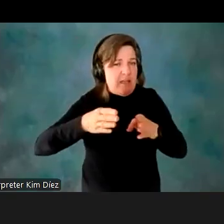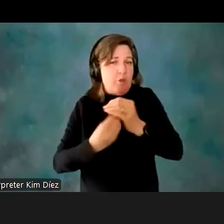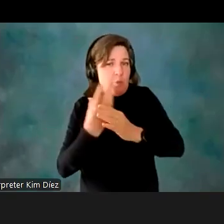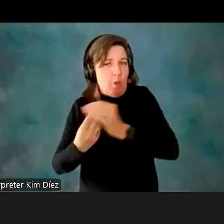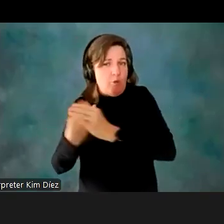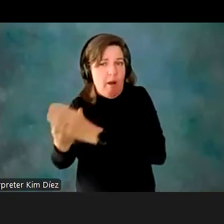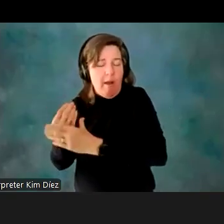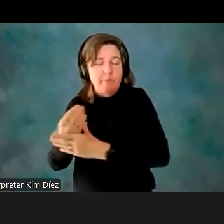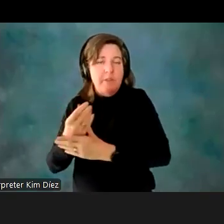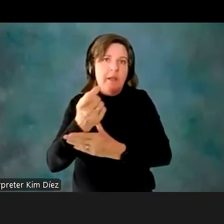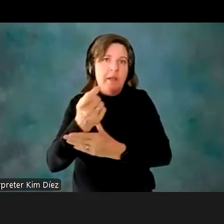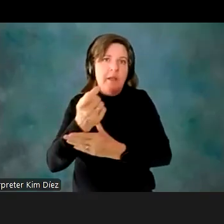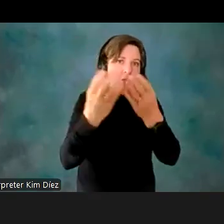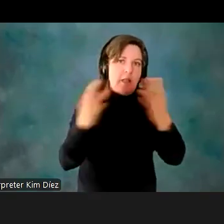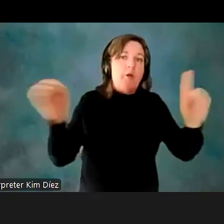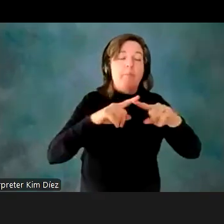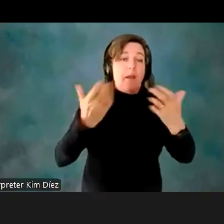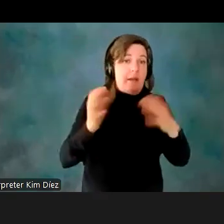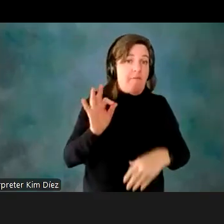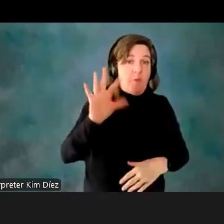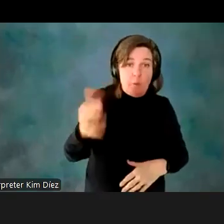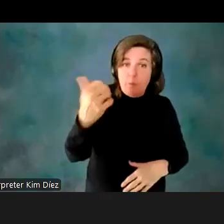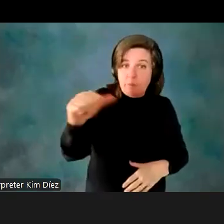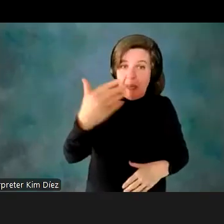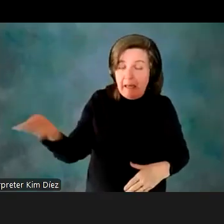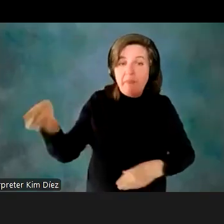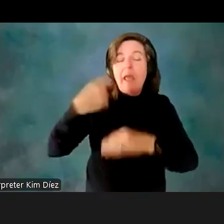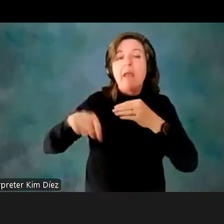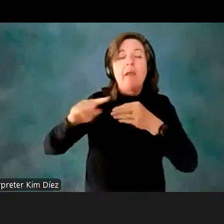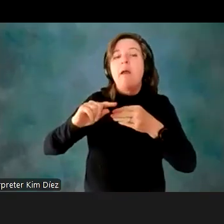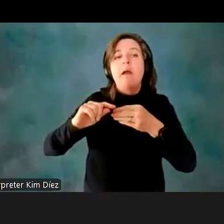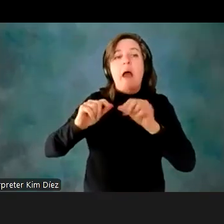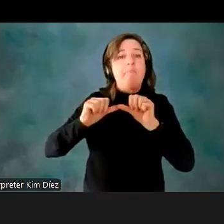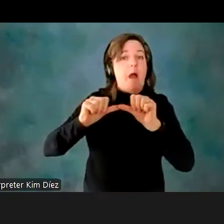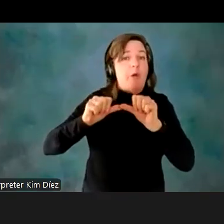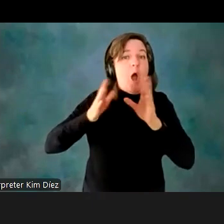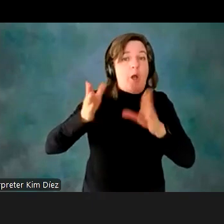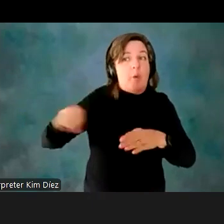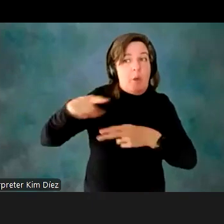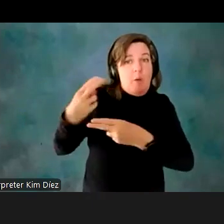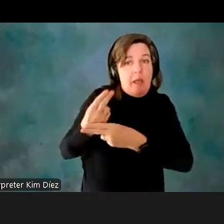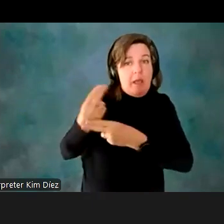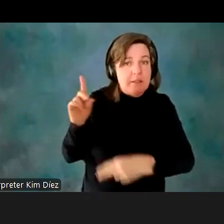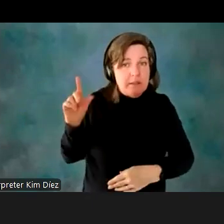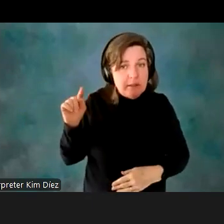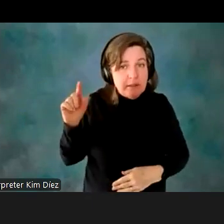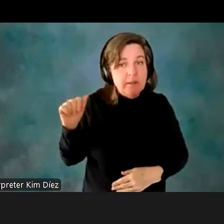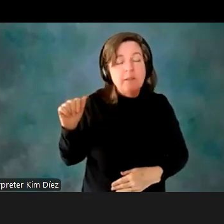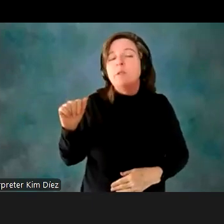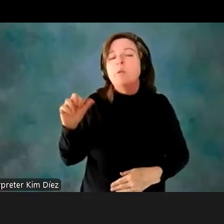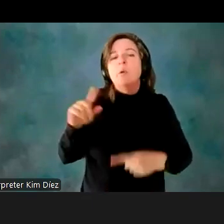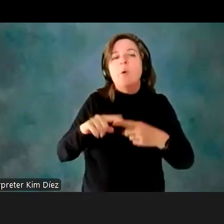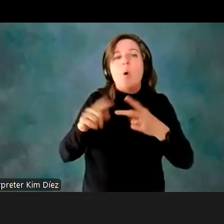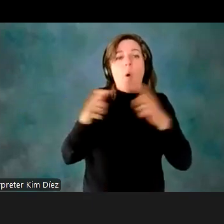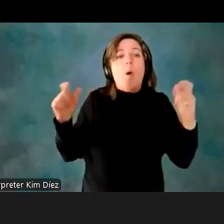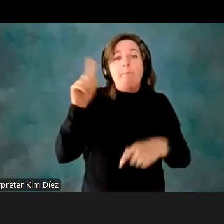but if you want to share anything about some ongoing ways the data is being used, or big questions that maybe